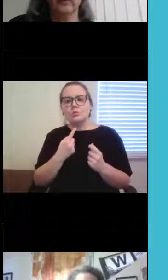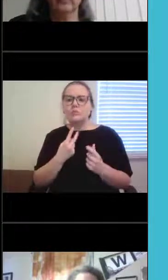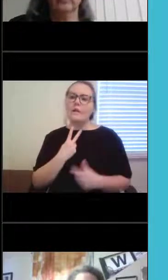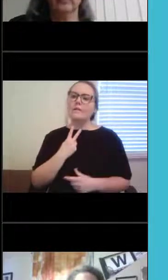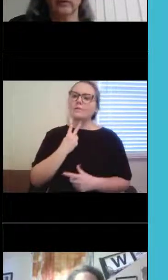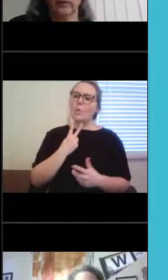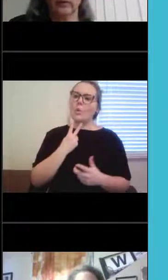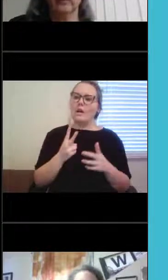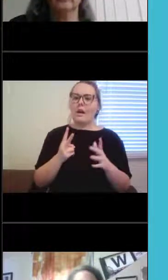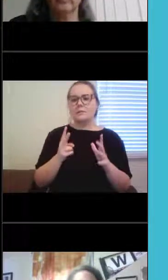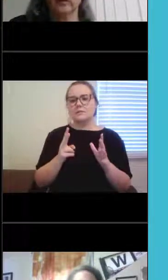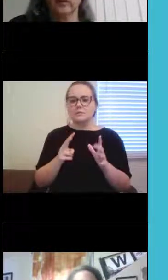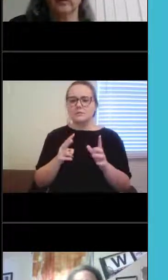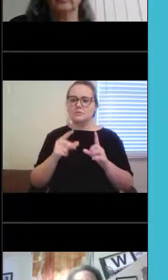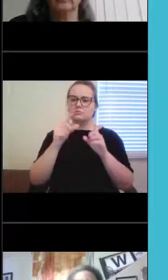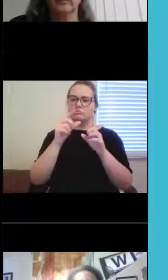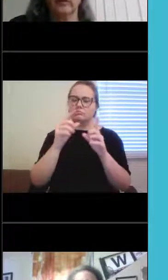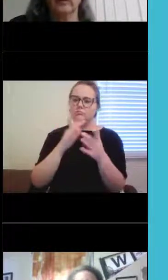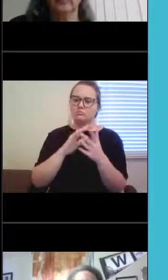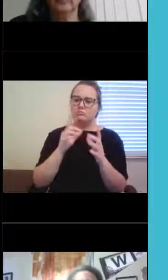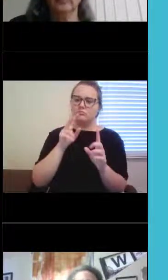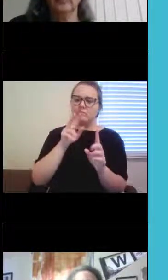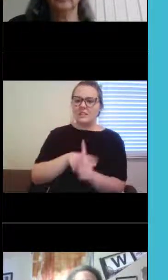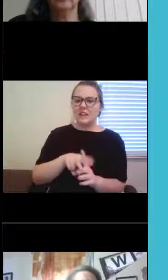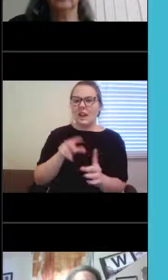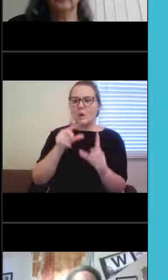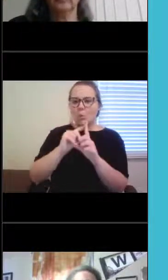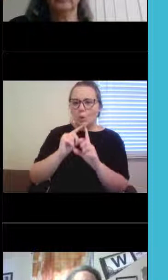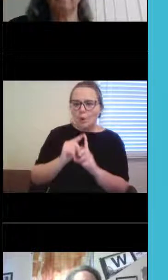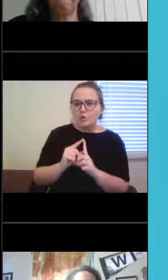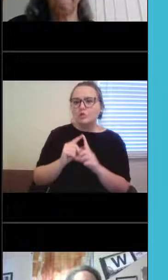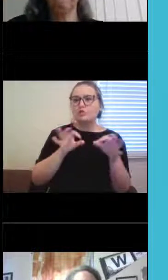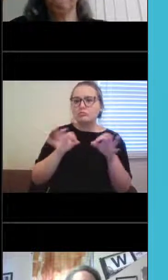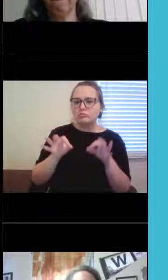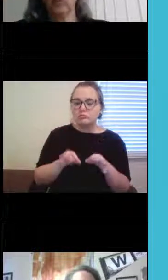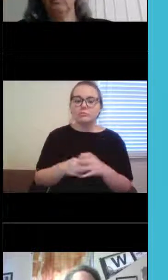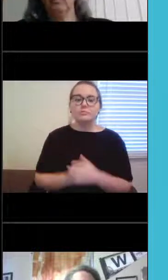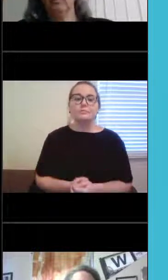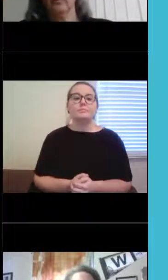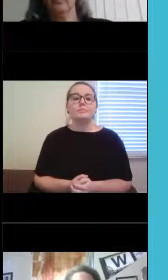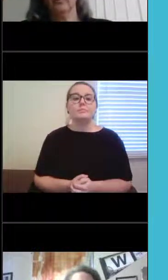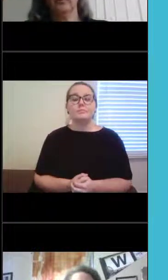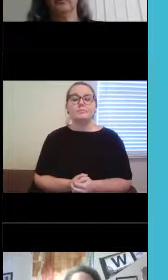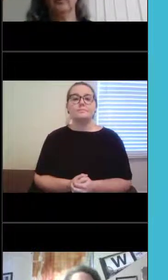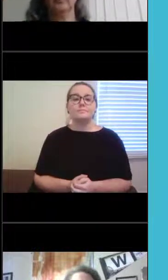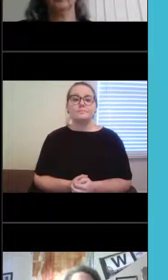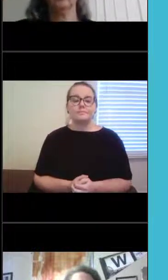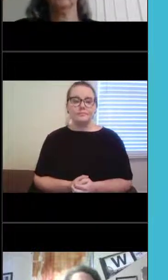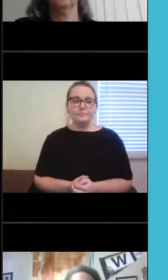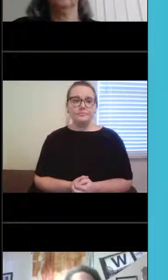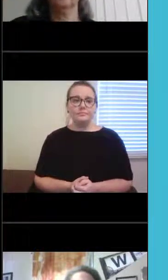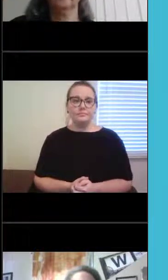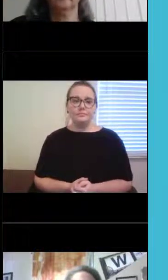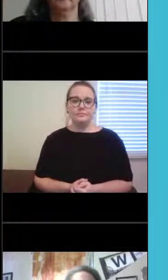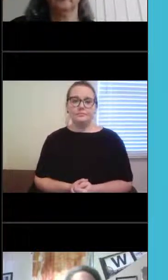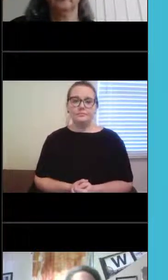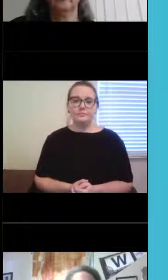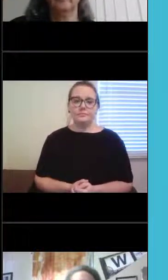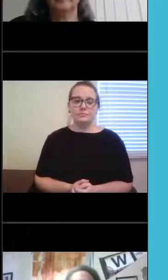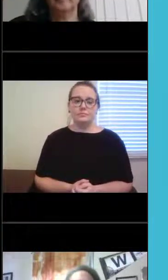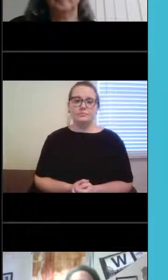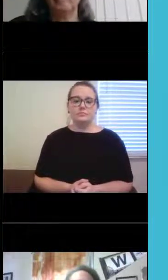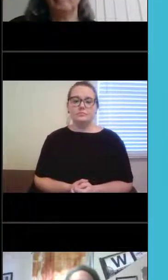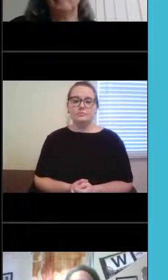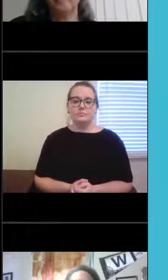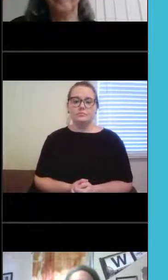it. I think also many survivors, as all humans do with hard